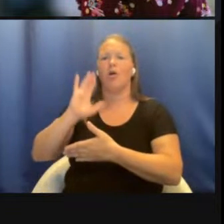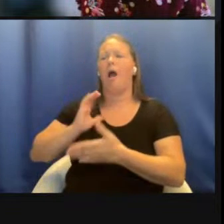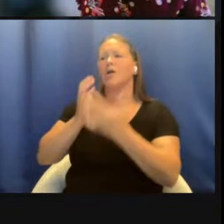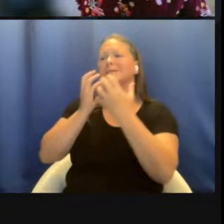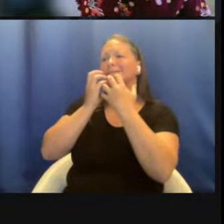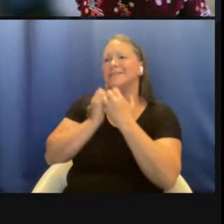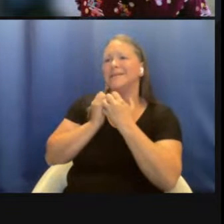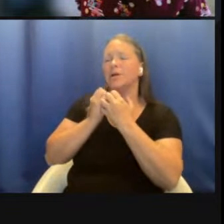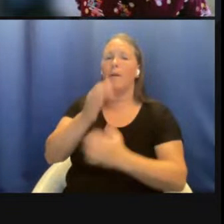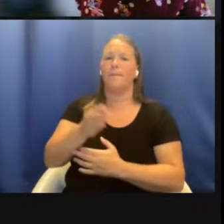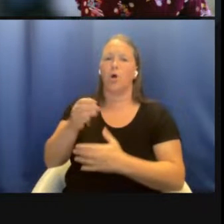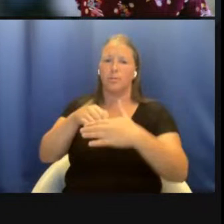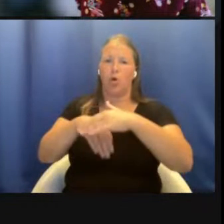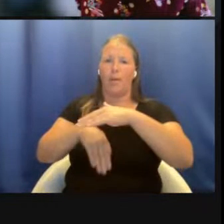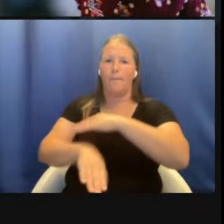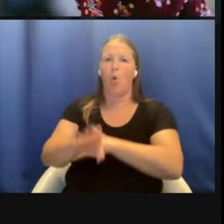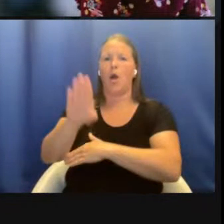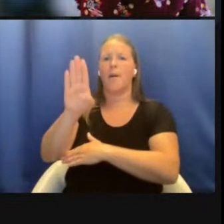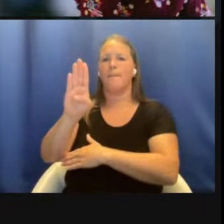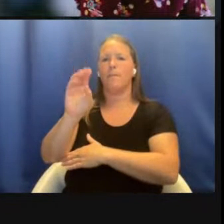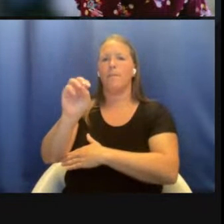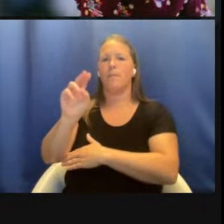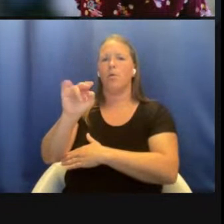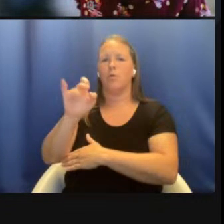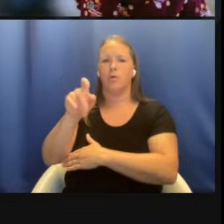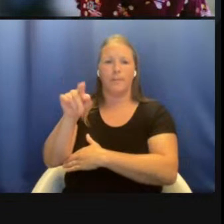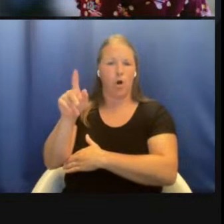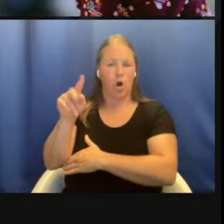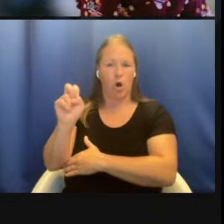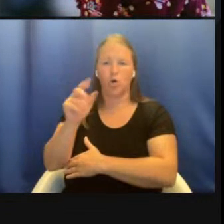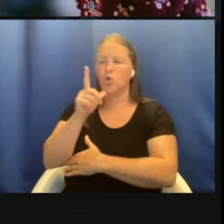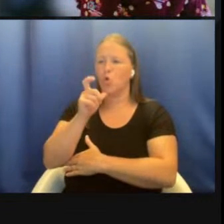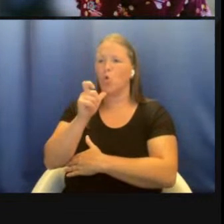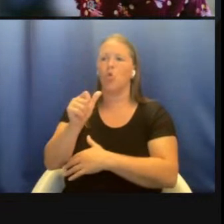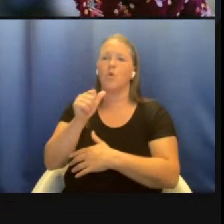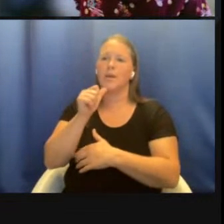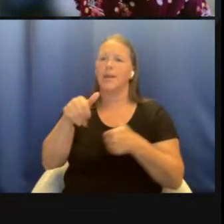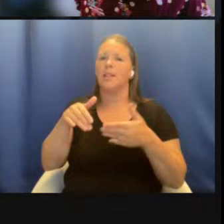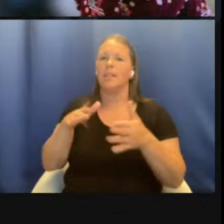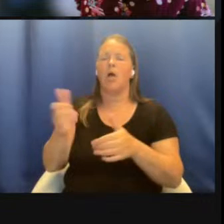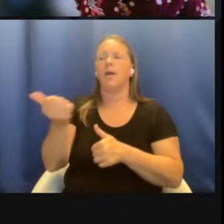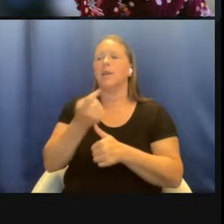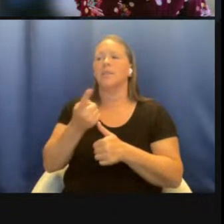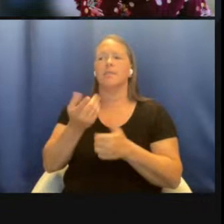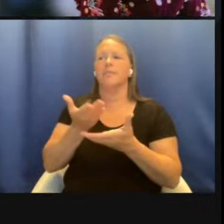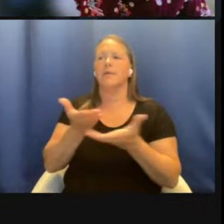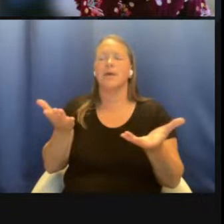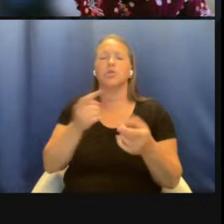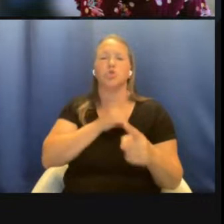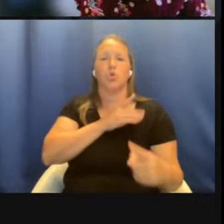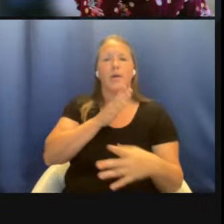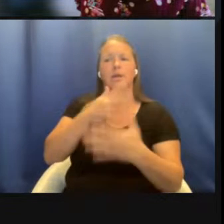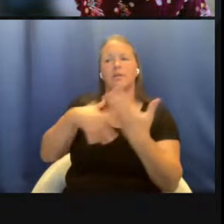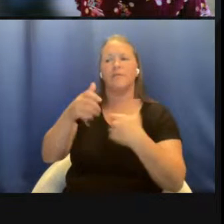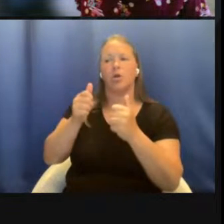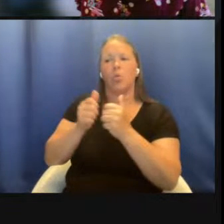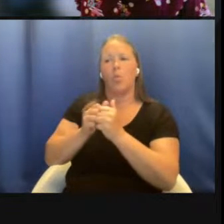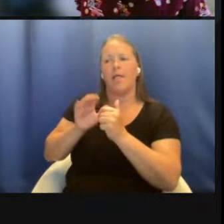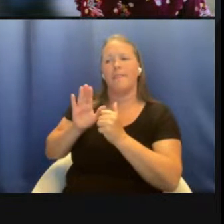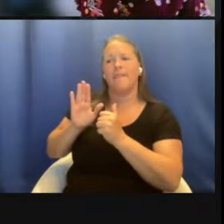lure or element to interfere with the preservation of his individuality, but will ever be known throughout the world